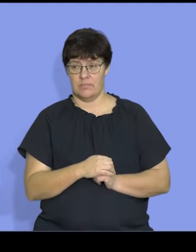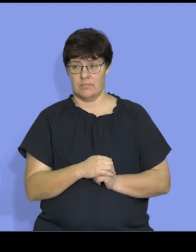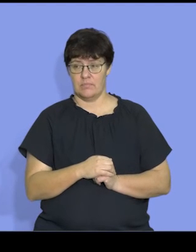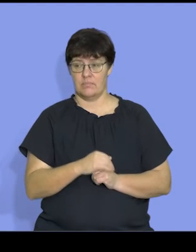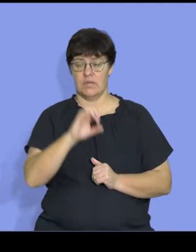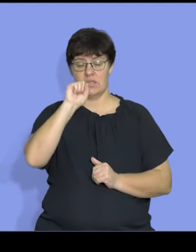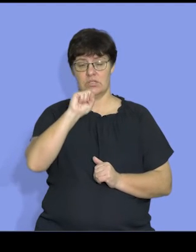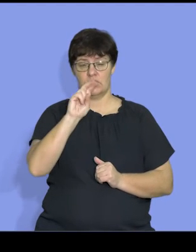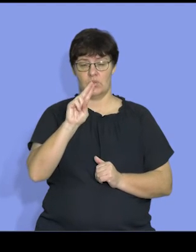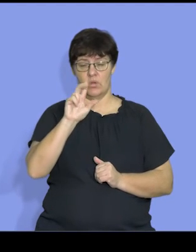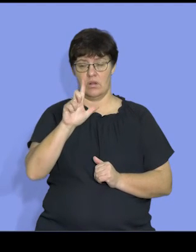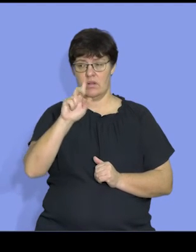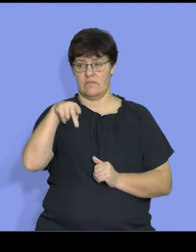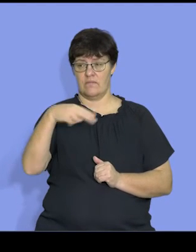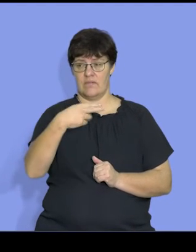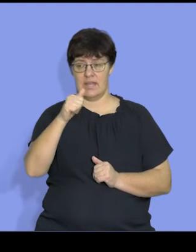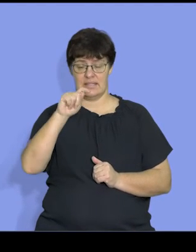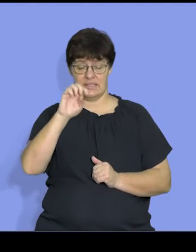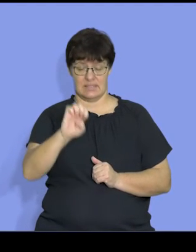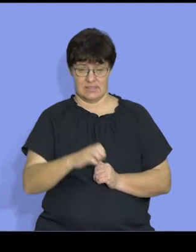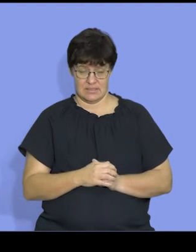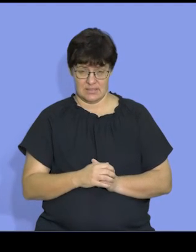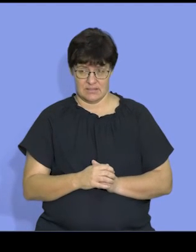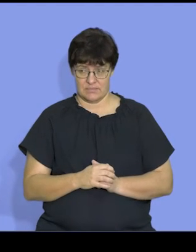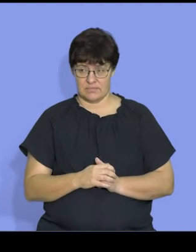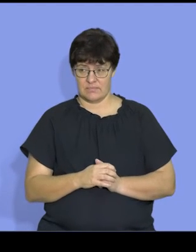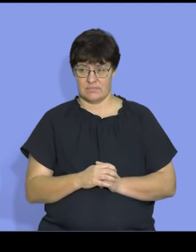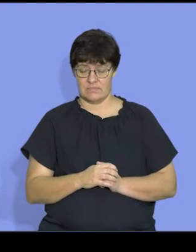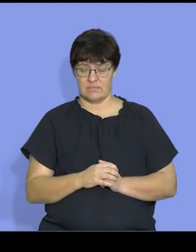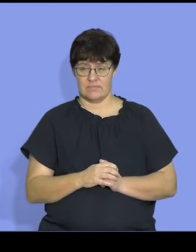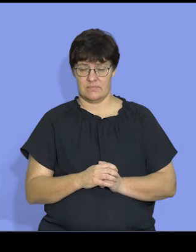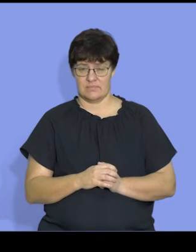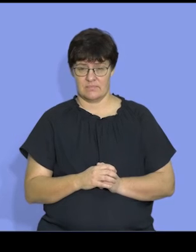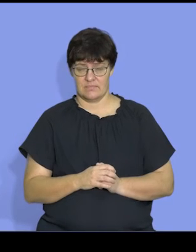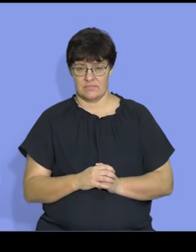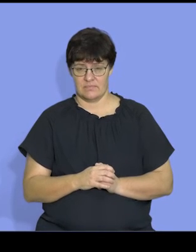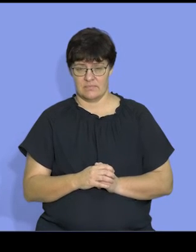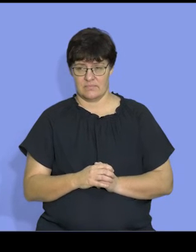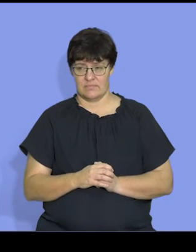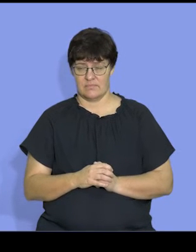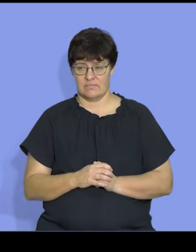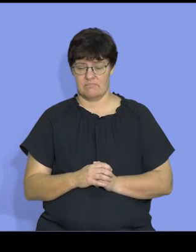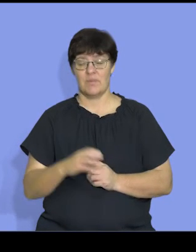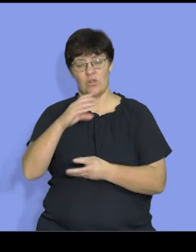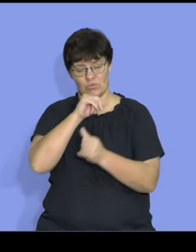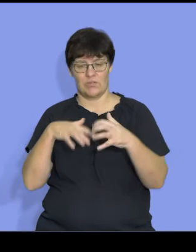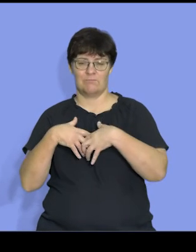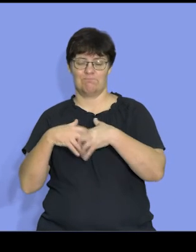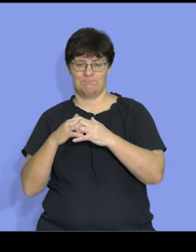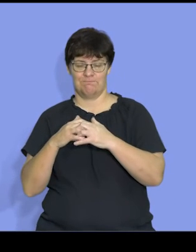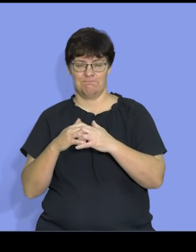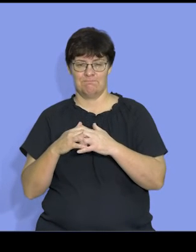sulfate, right? So that's the name of the salt that is formed. So that's basically some of